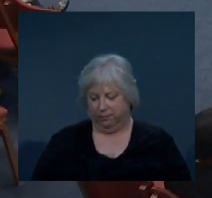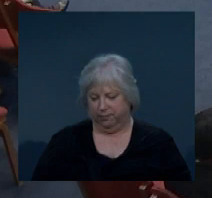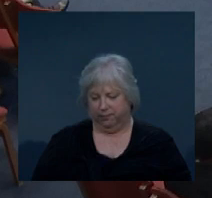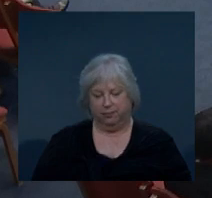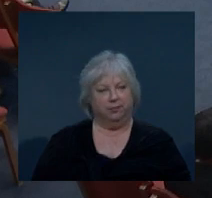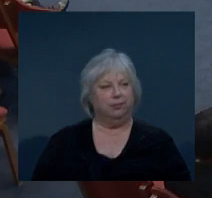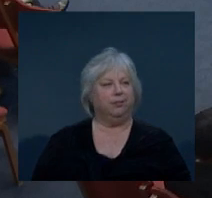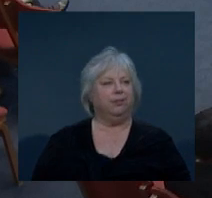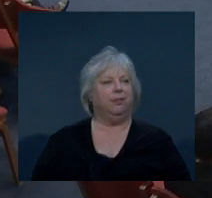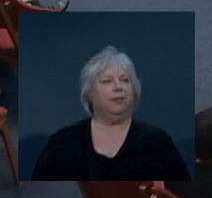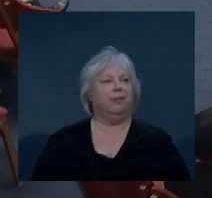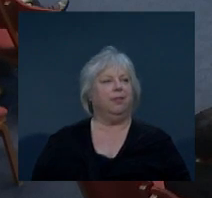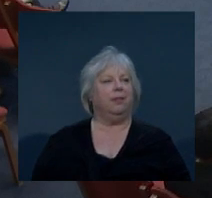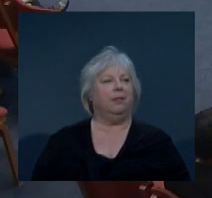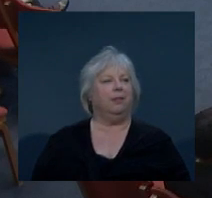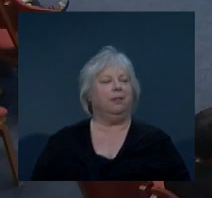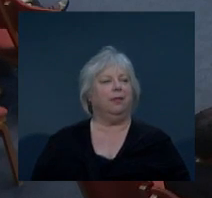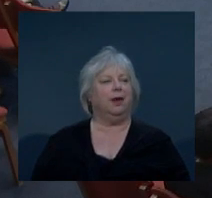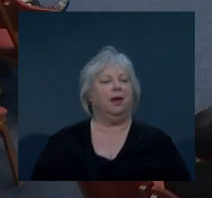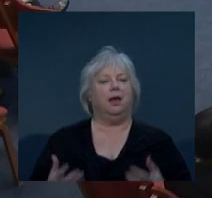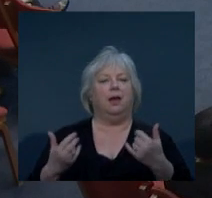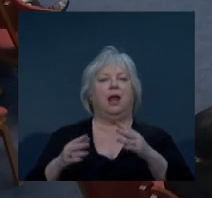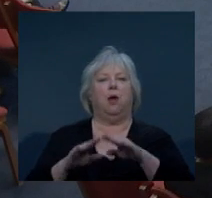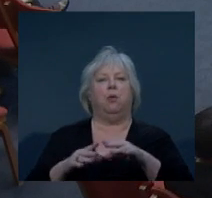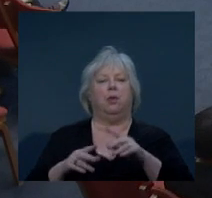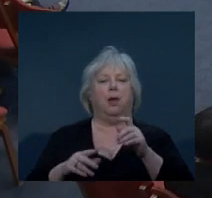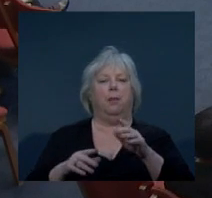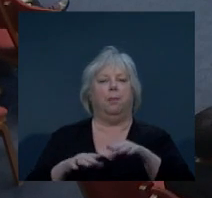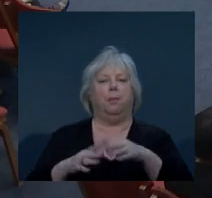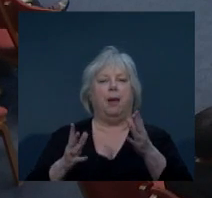Sorry about that. We're now going into a public hearing.